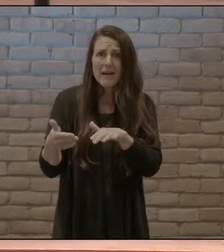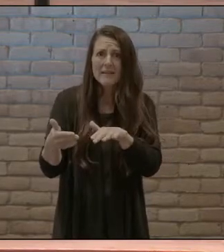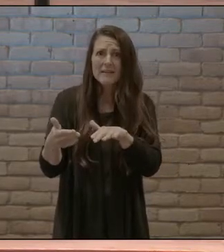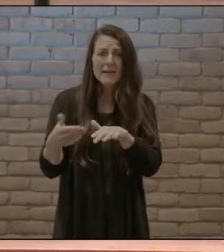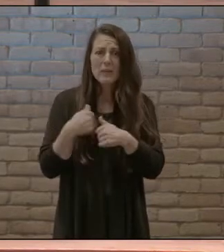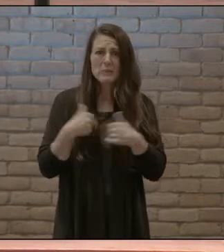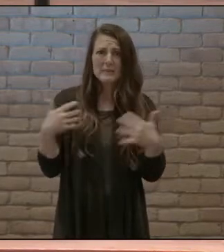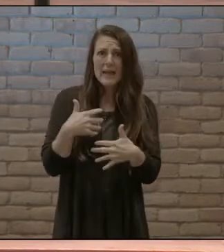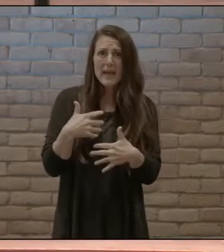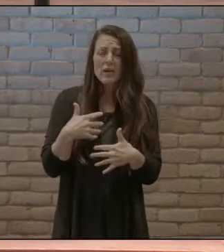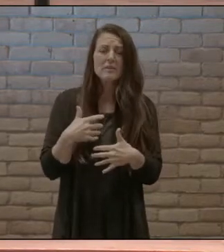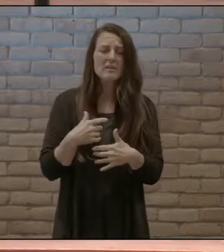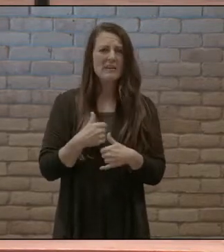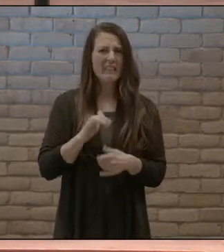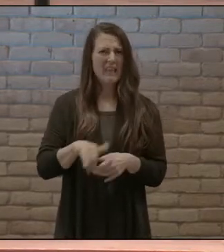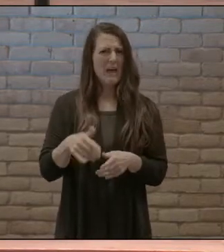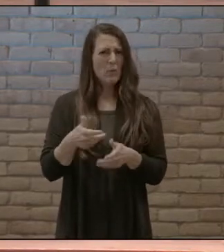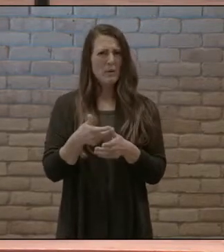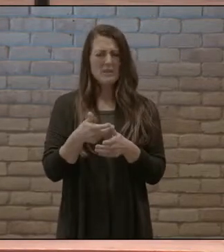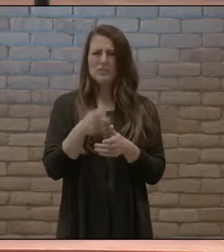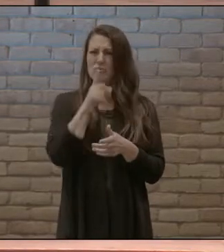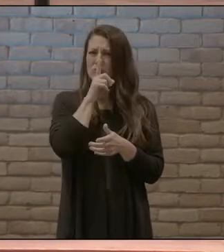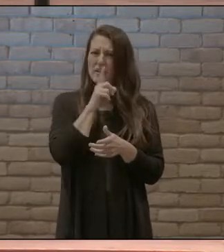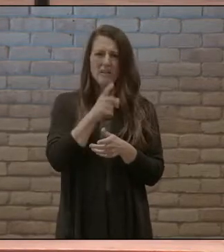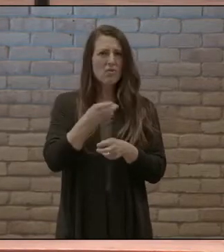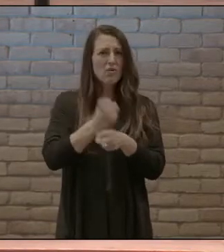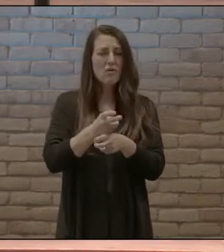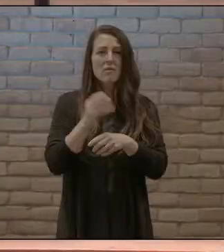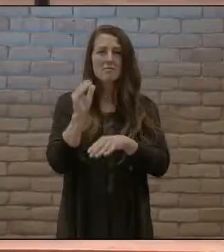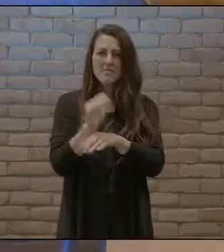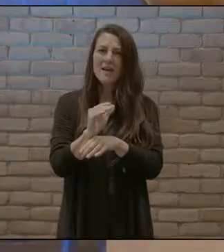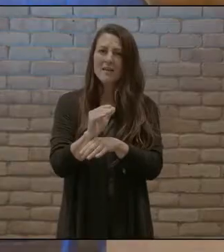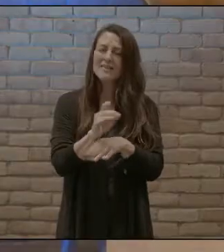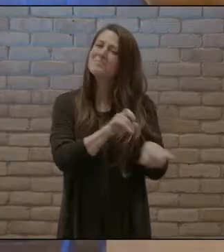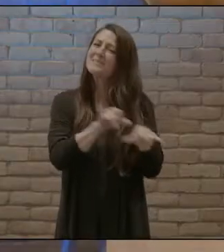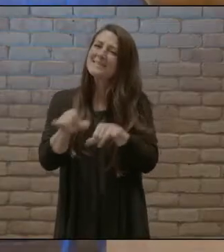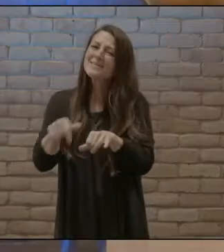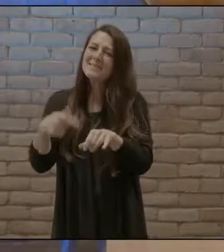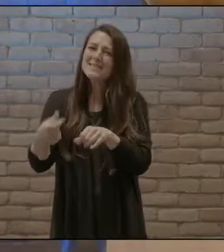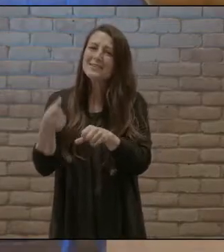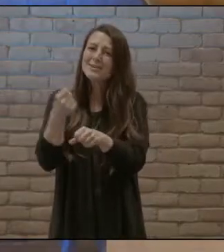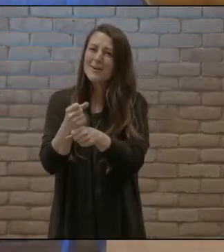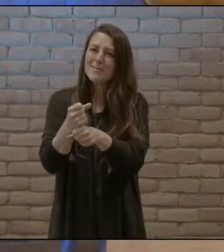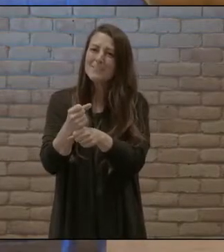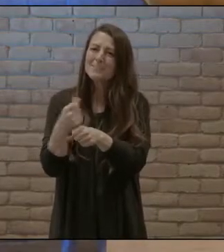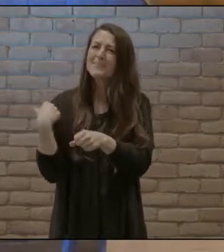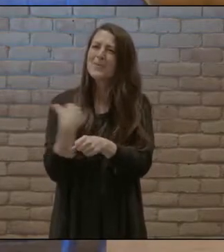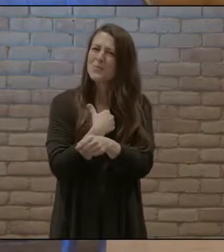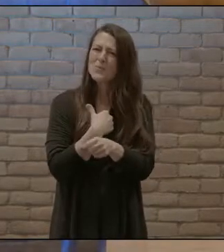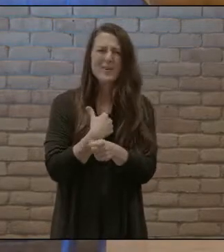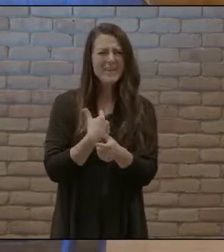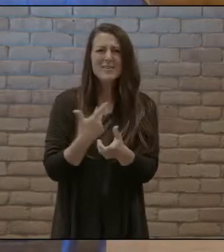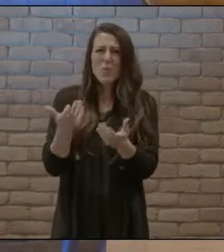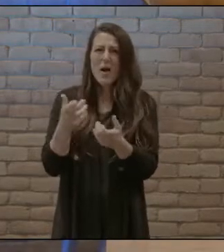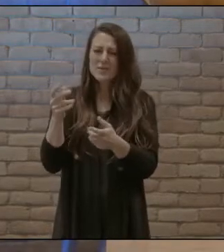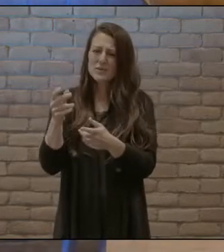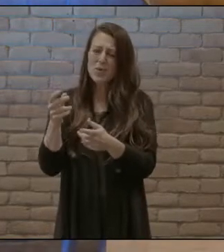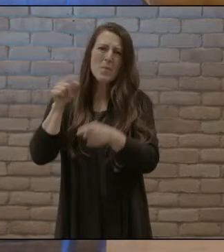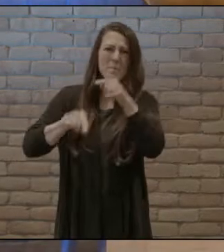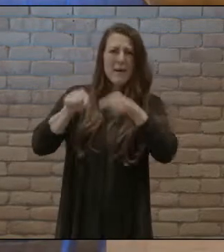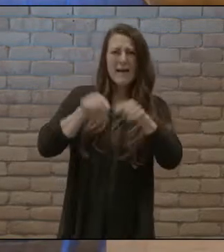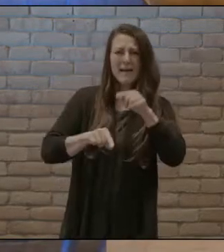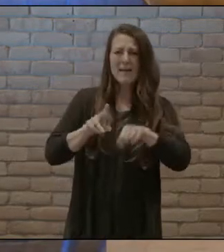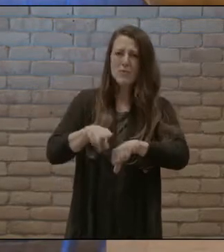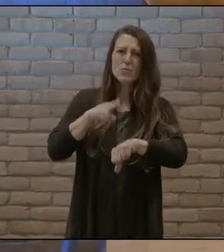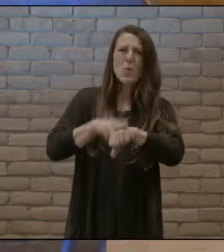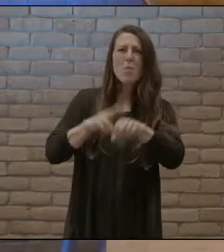think about this year and how hard it is, we just want to go back to normal. We wish we could go back there. And